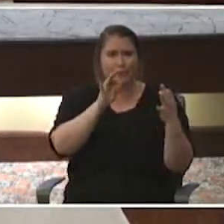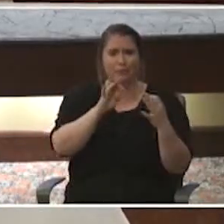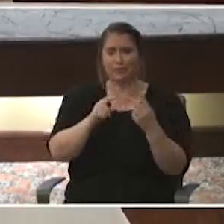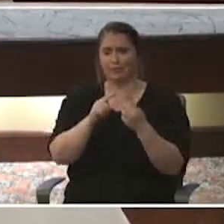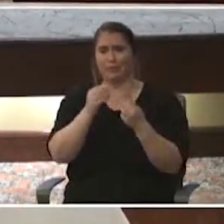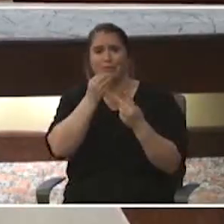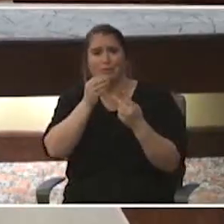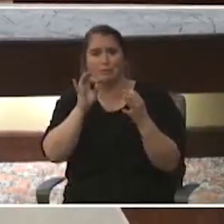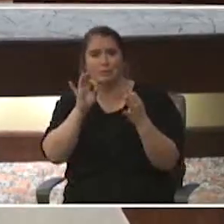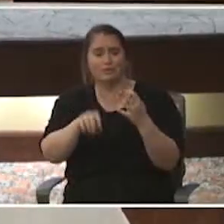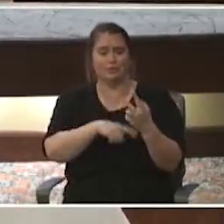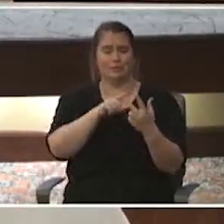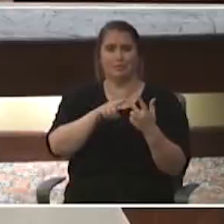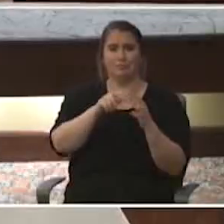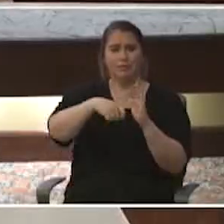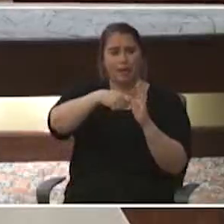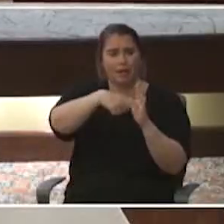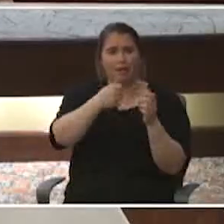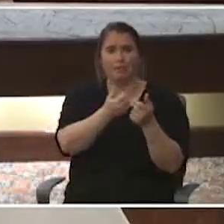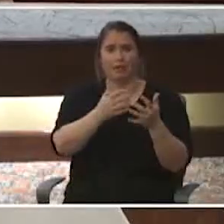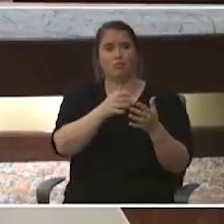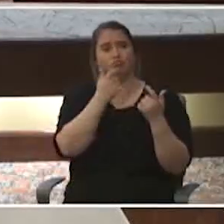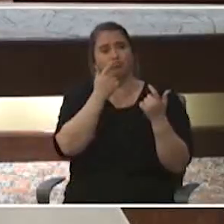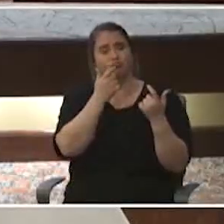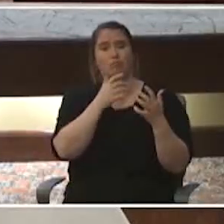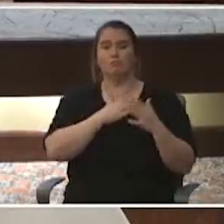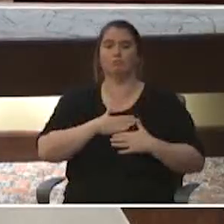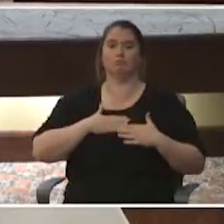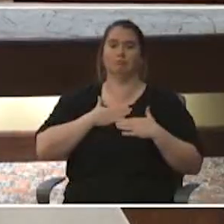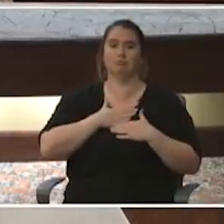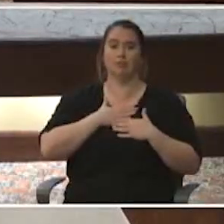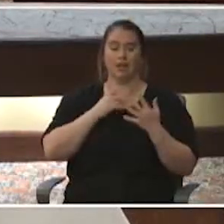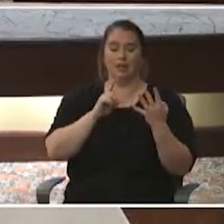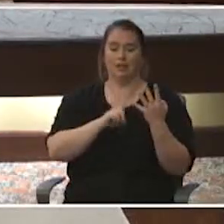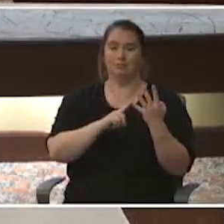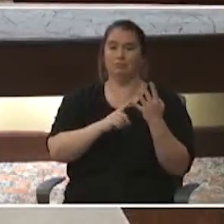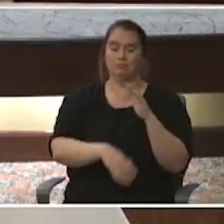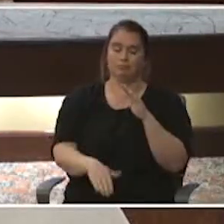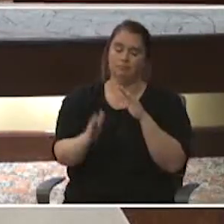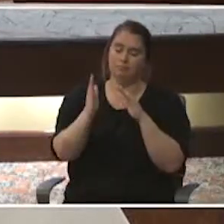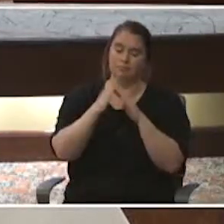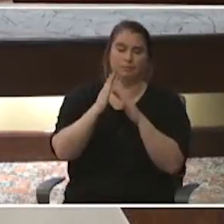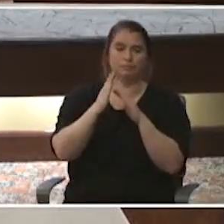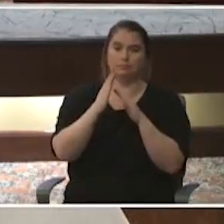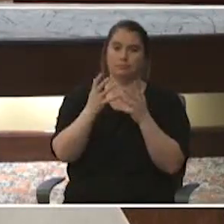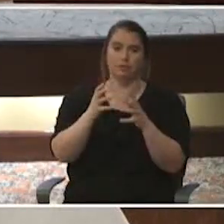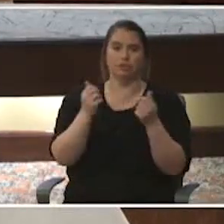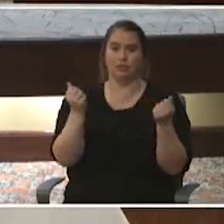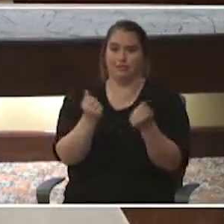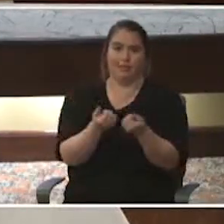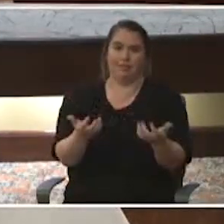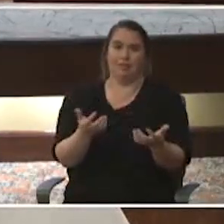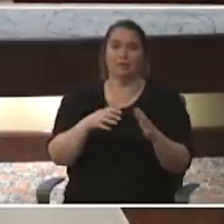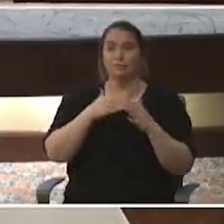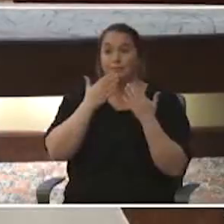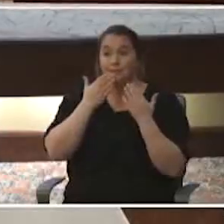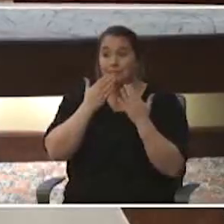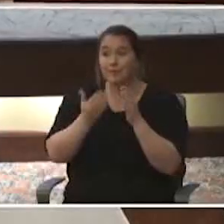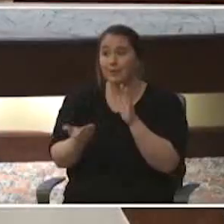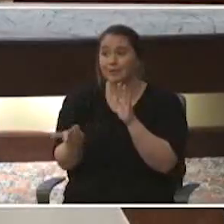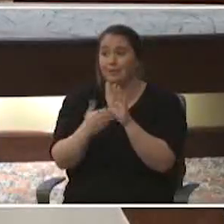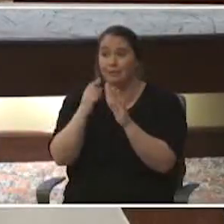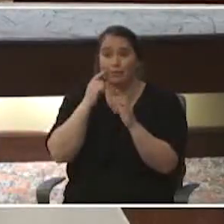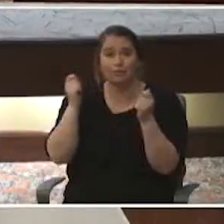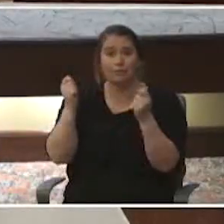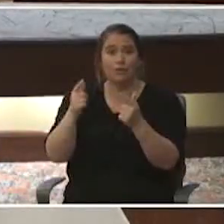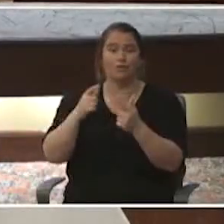the fellowship was great, and the mission was top notch. So thanks again to underlying for